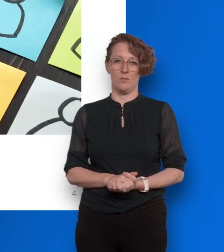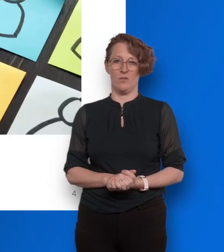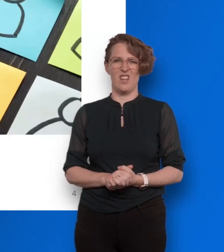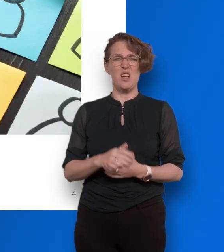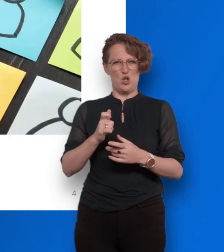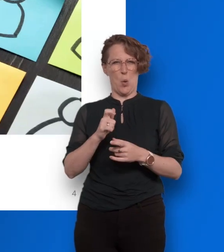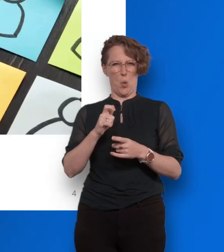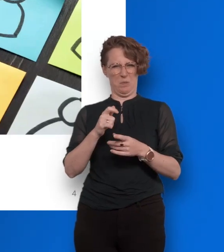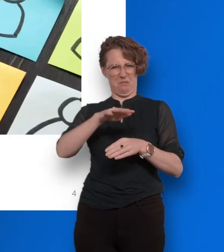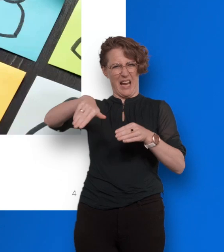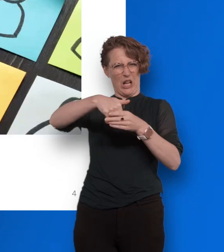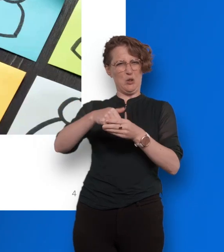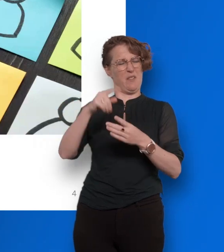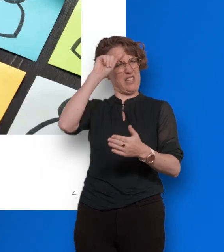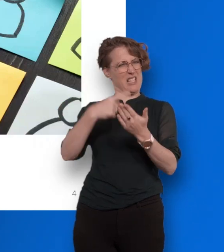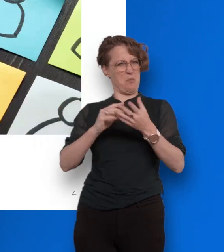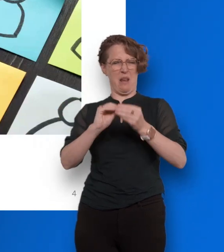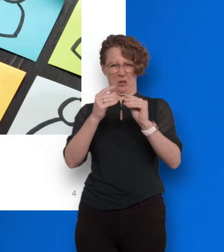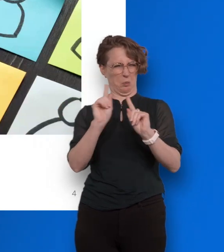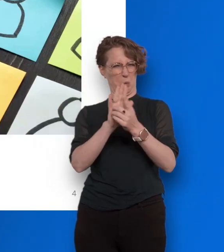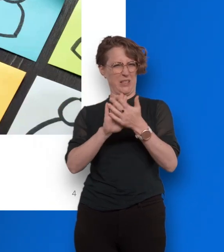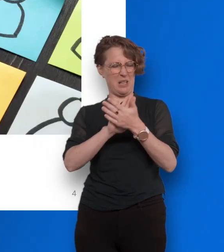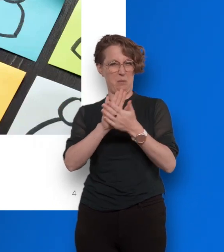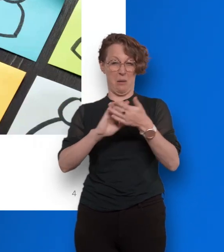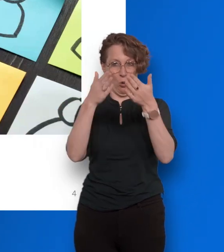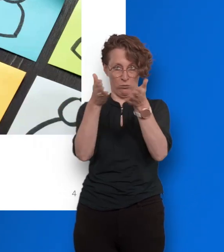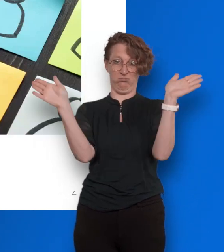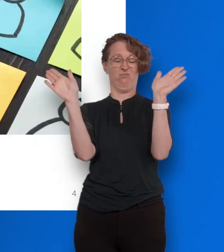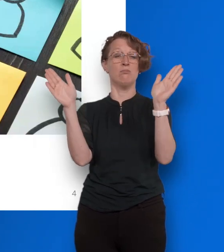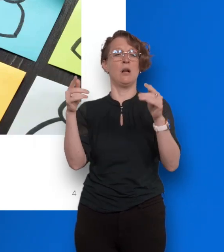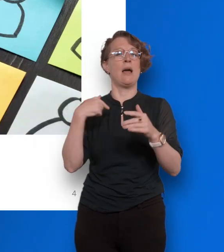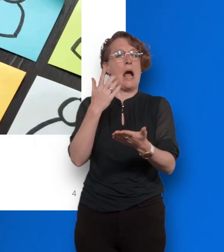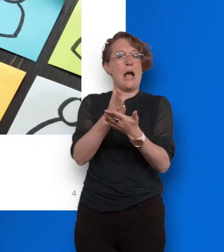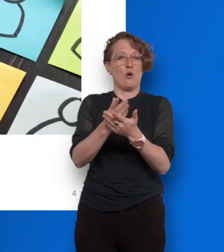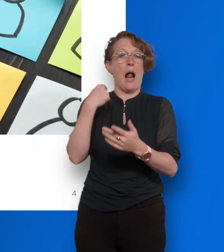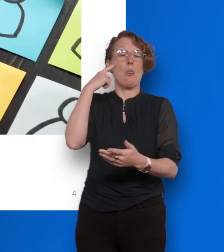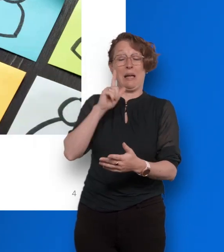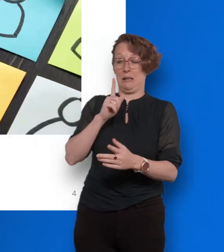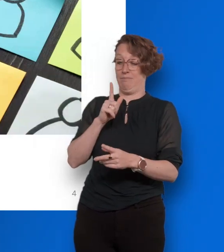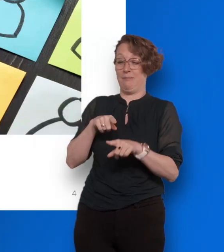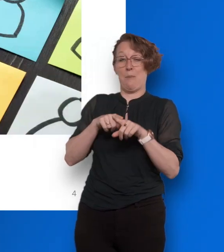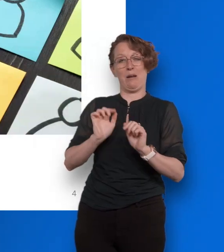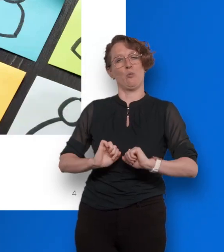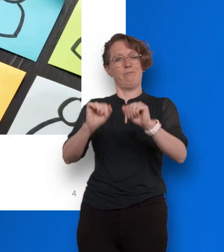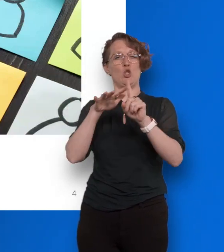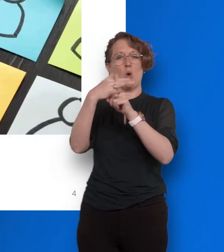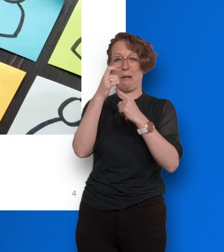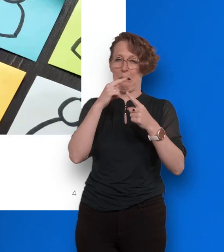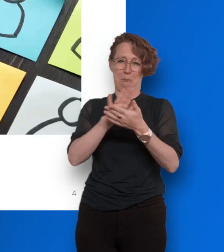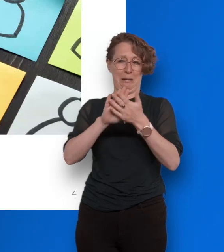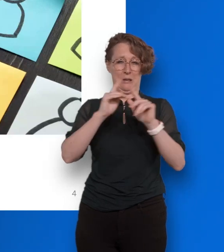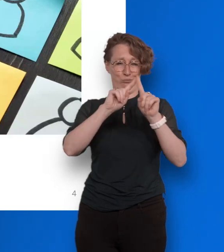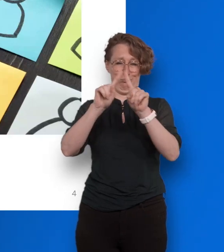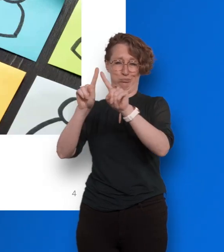what do we actually mean by inclusive decision making? Because that's quite a broad term, and actually I think depending on what your context is, it could mean many different